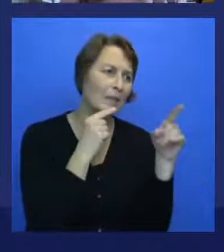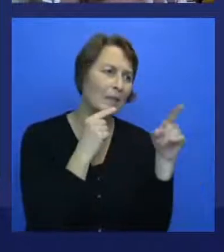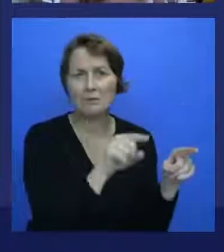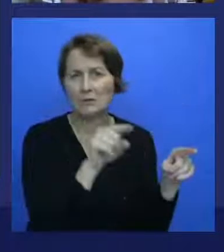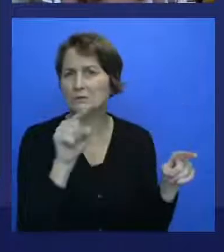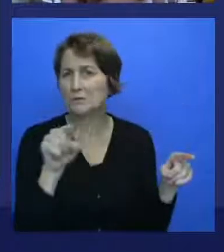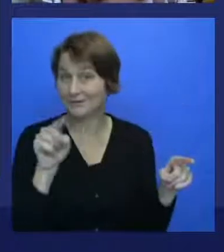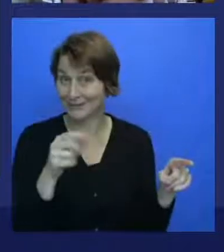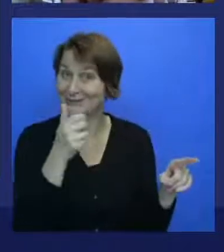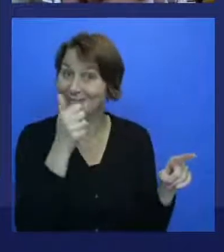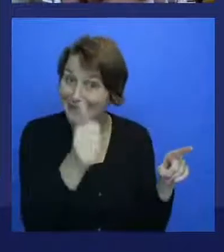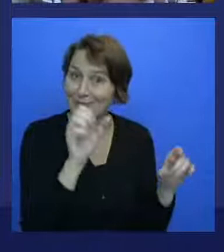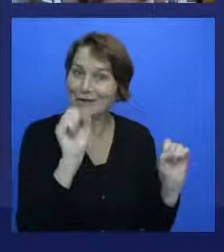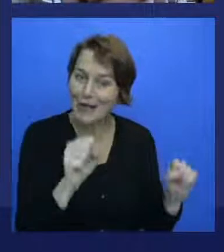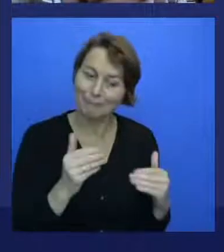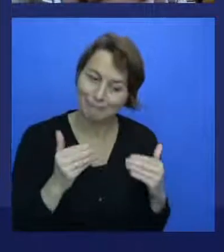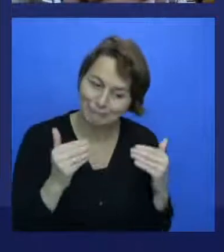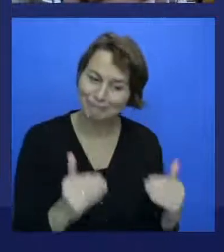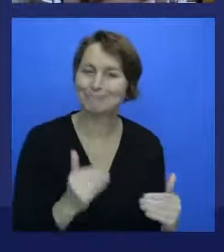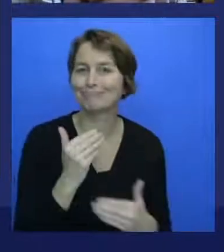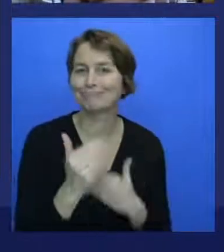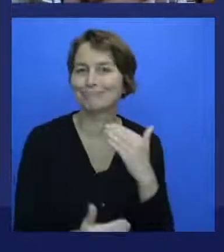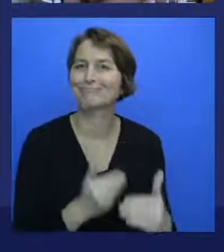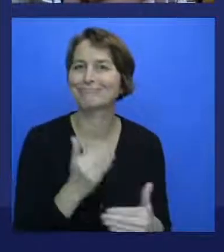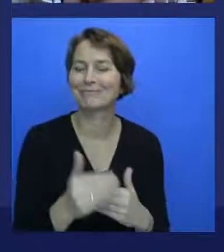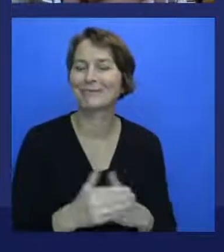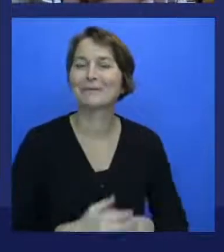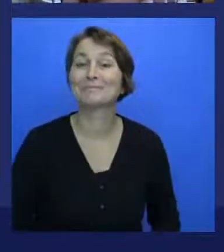it. Cool. Thank you very much.